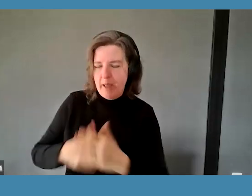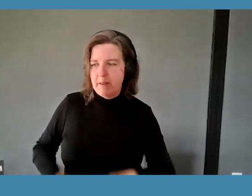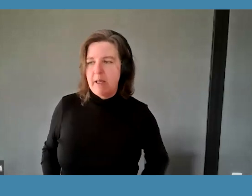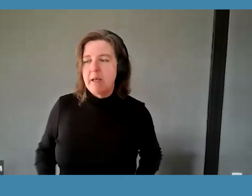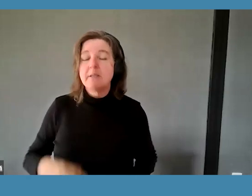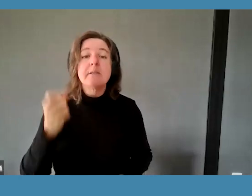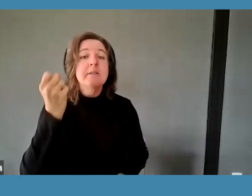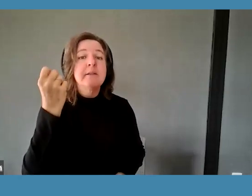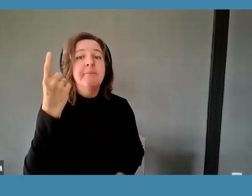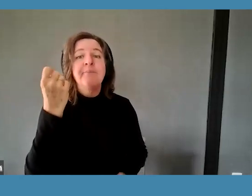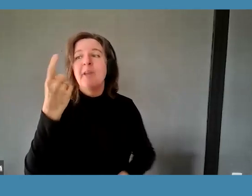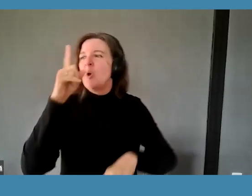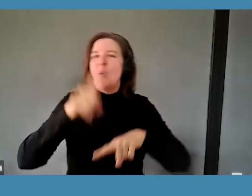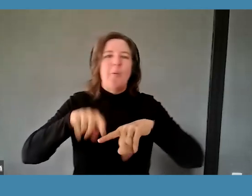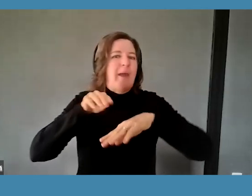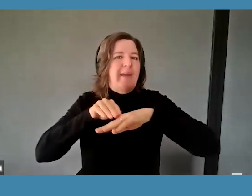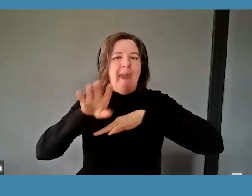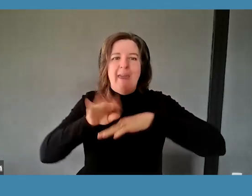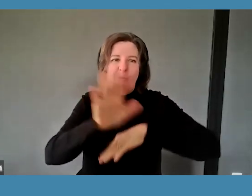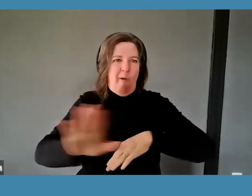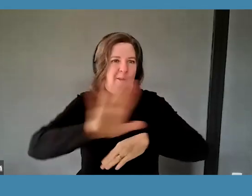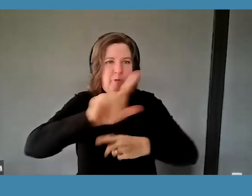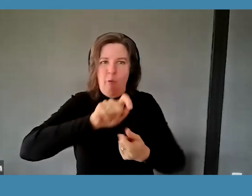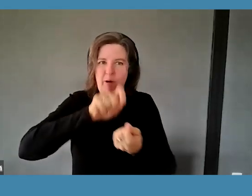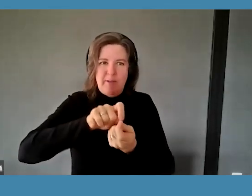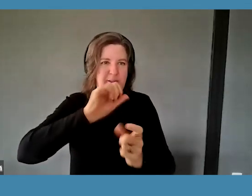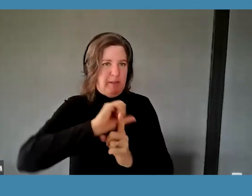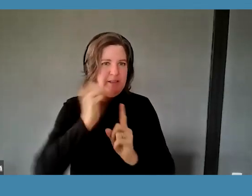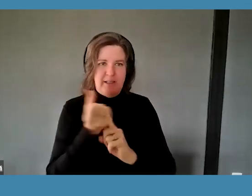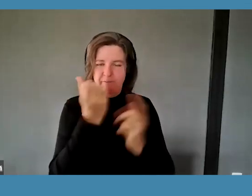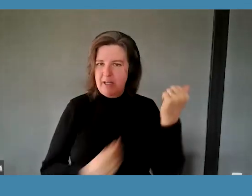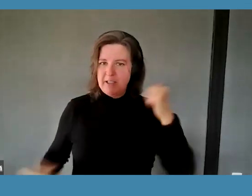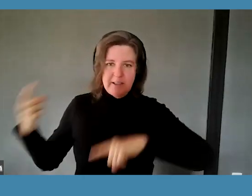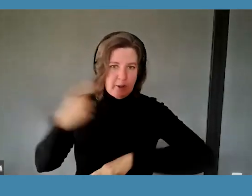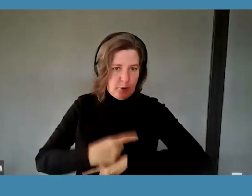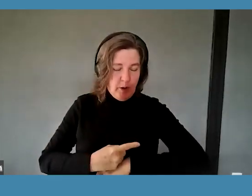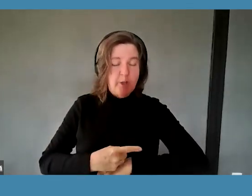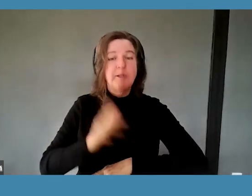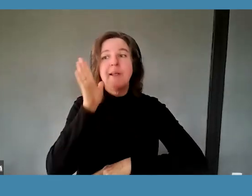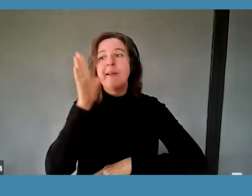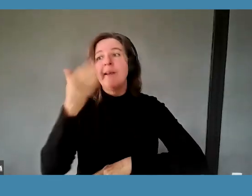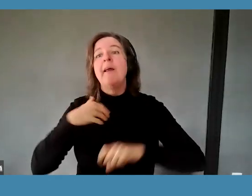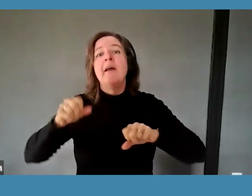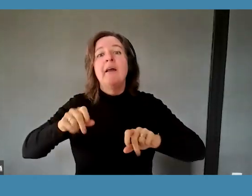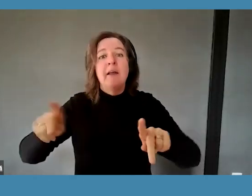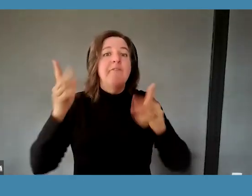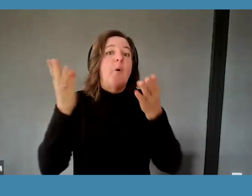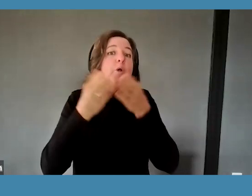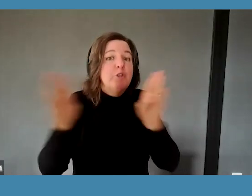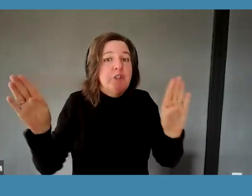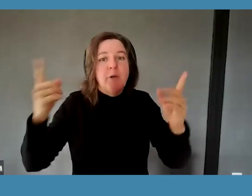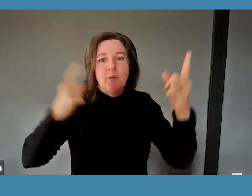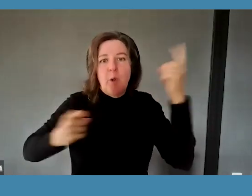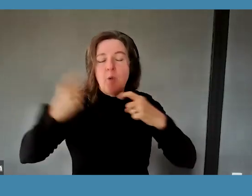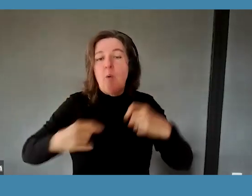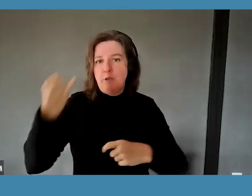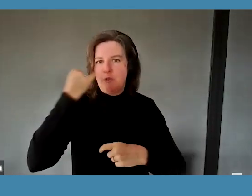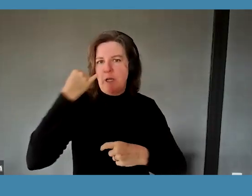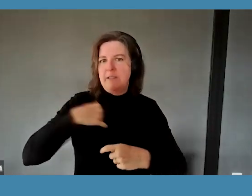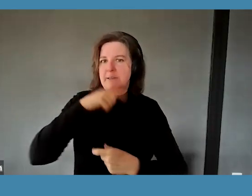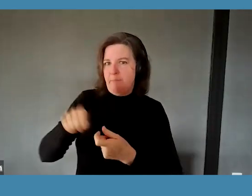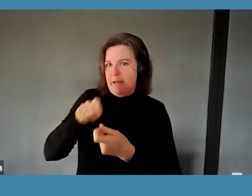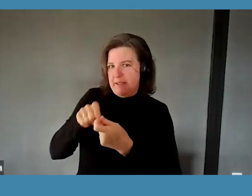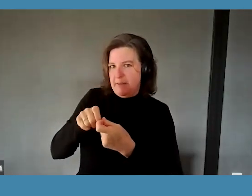specific cases today. We'll have an opportunity for general questions, but if you have specific questions about